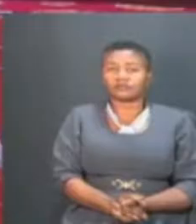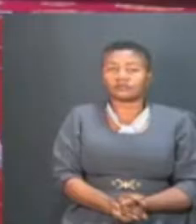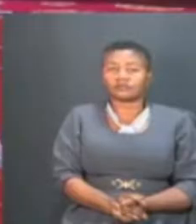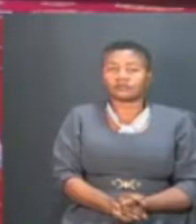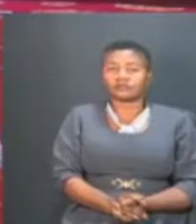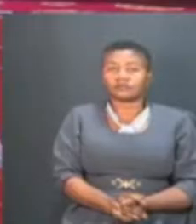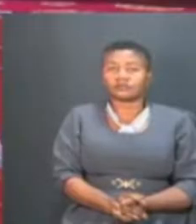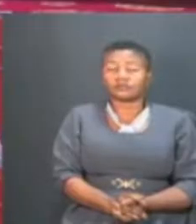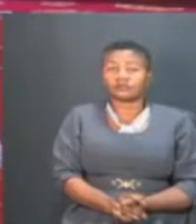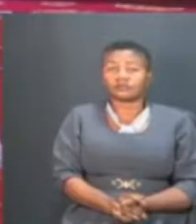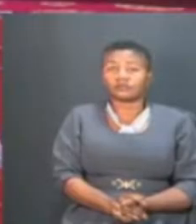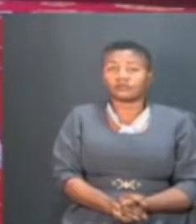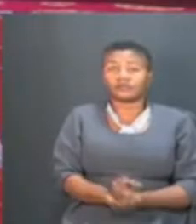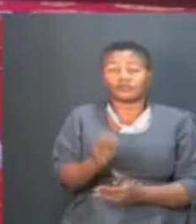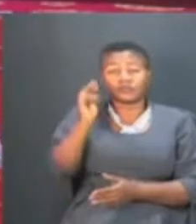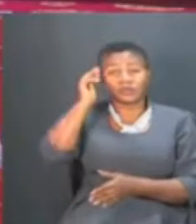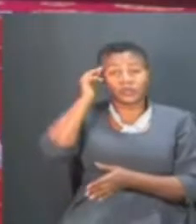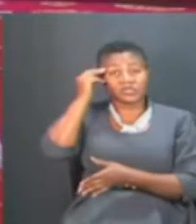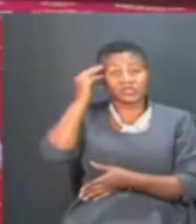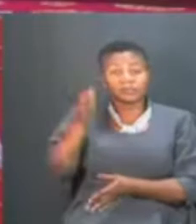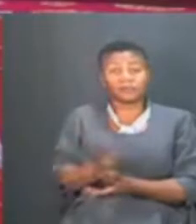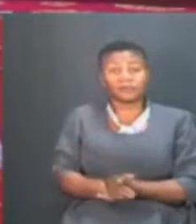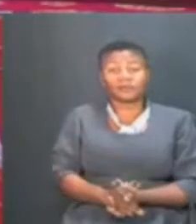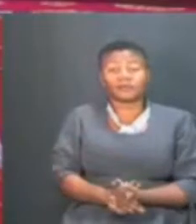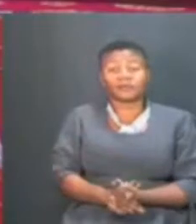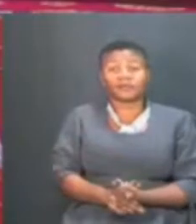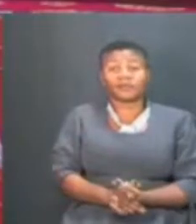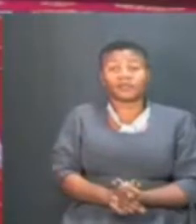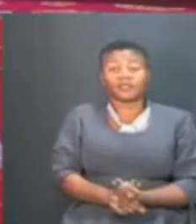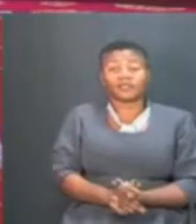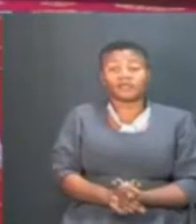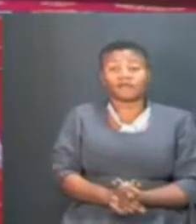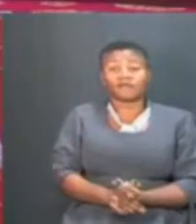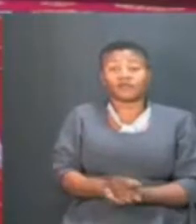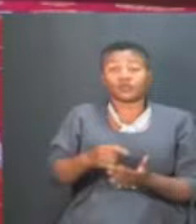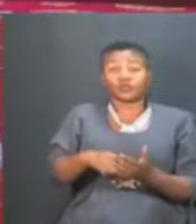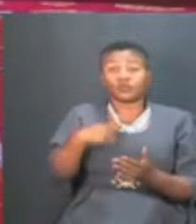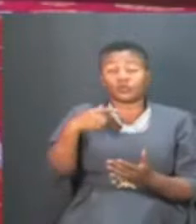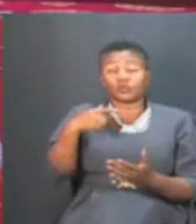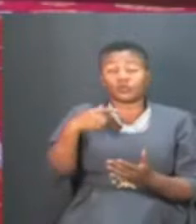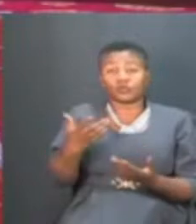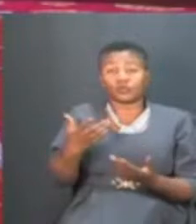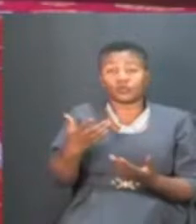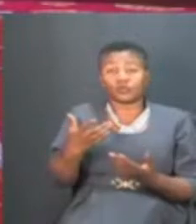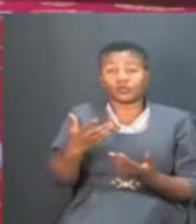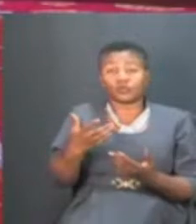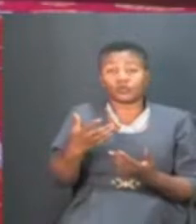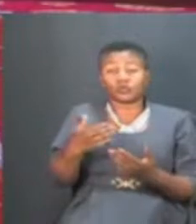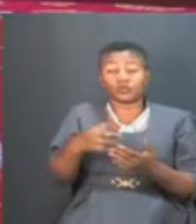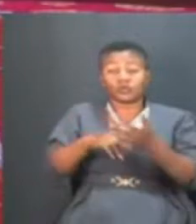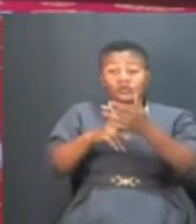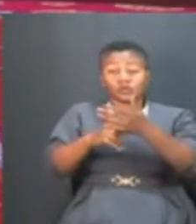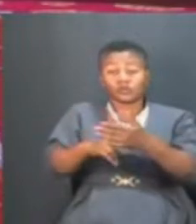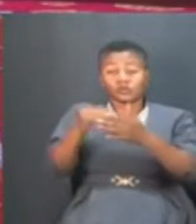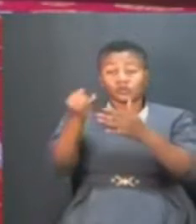Yes, Honourable Minister. Yes, Mr. Speaker. What I said was engineering design studies have been carried out on the road for